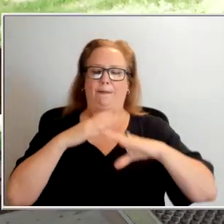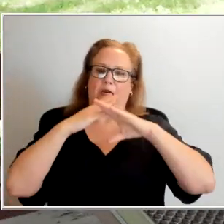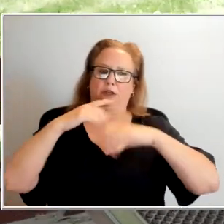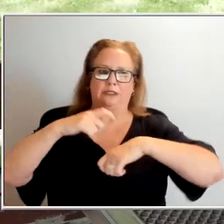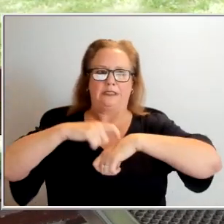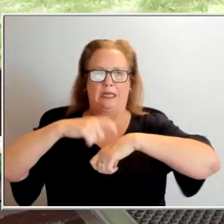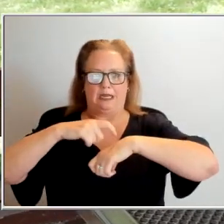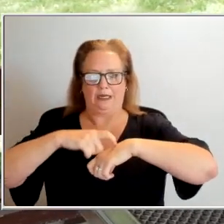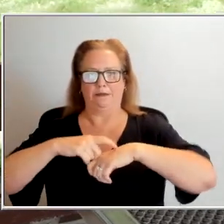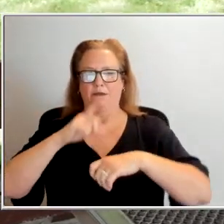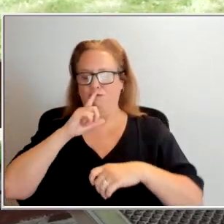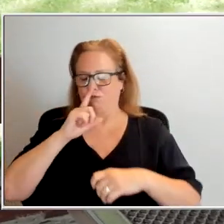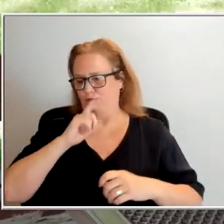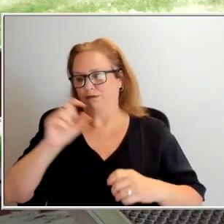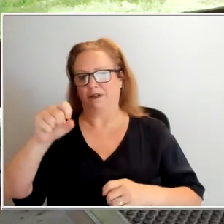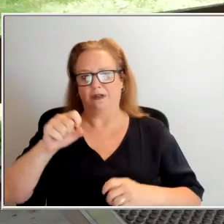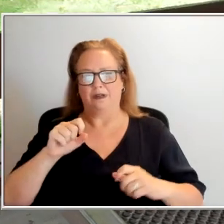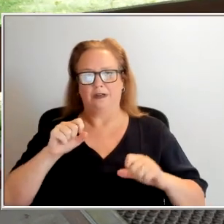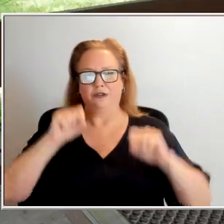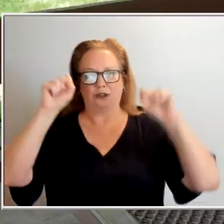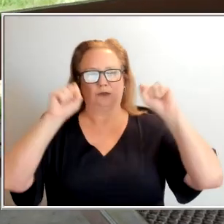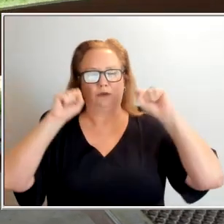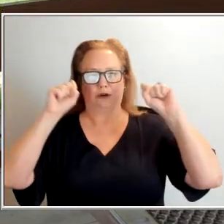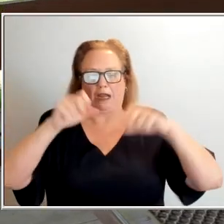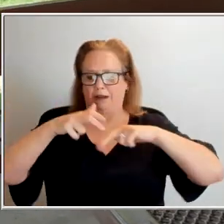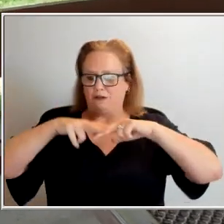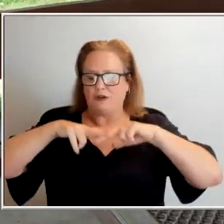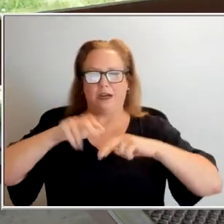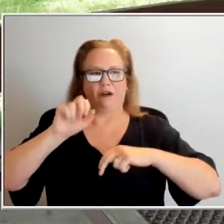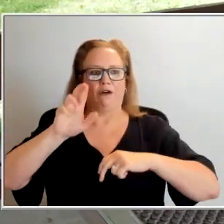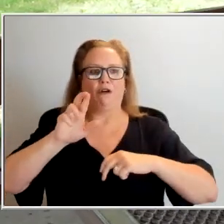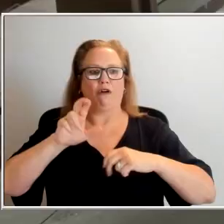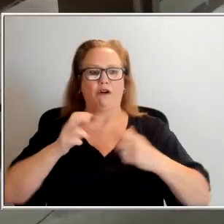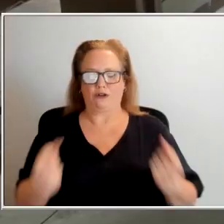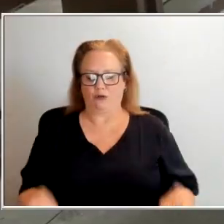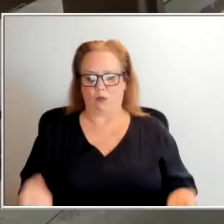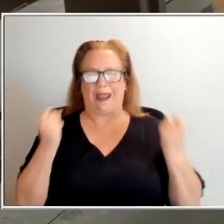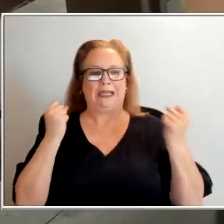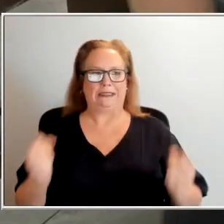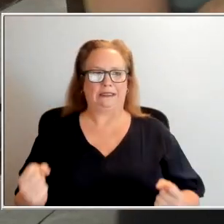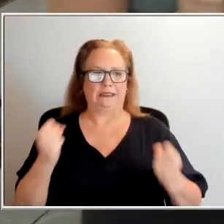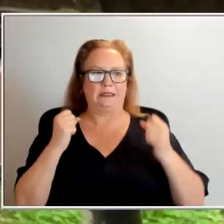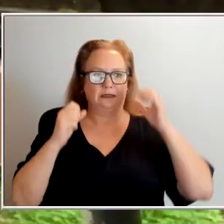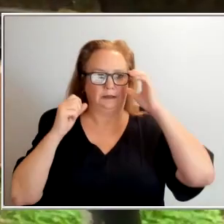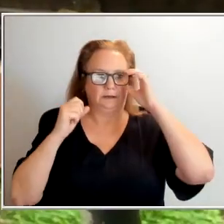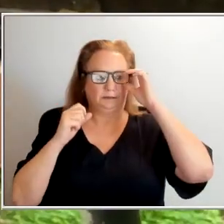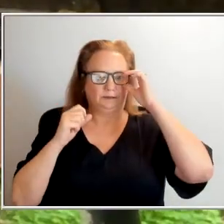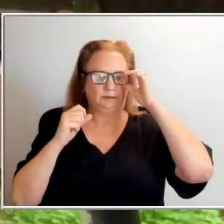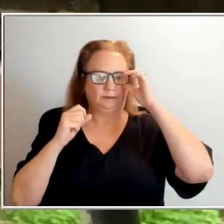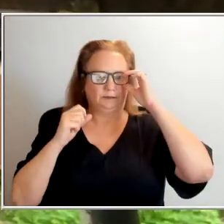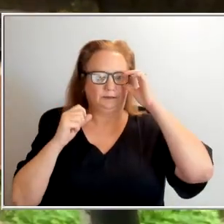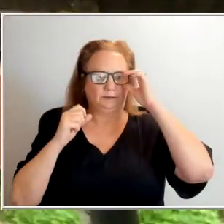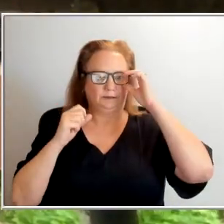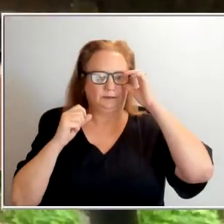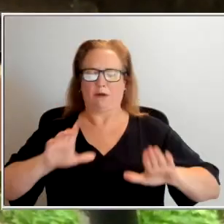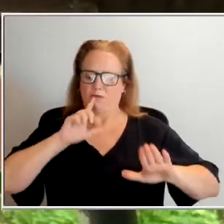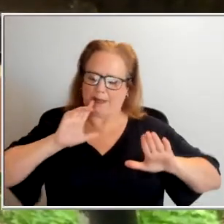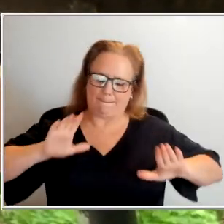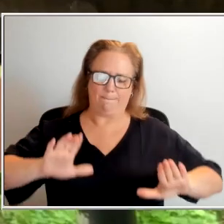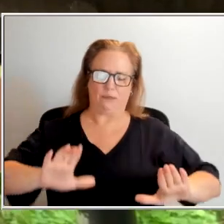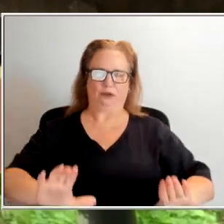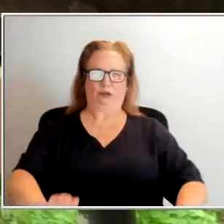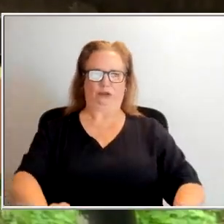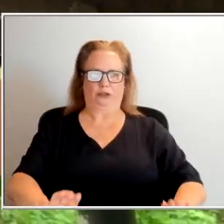So true. And I'm like, just work out in the chair. You know, here's your little bit of set of weights or whatever that may be. All right, we're gonna do some push-ups and really push away.